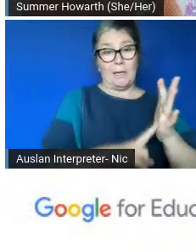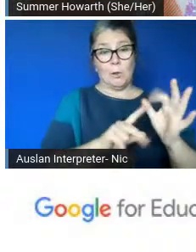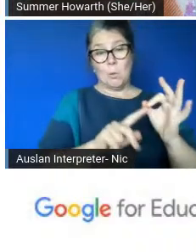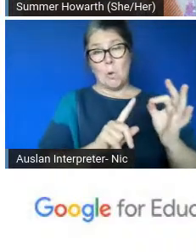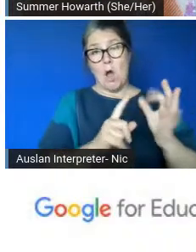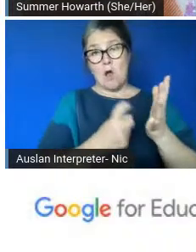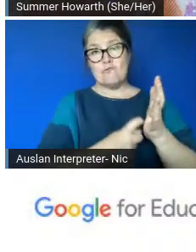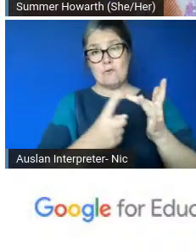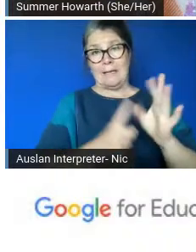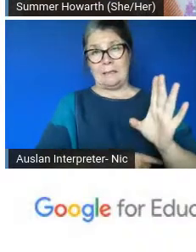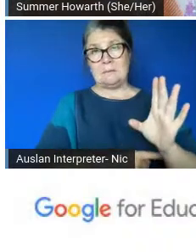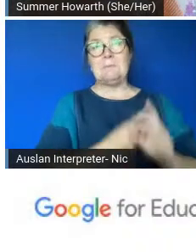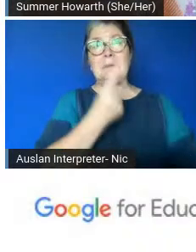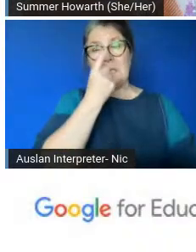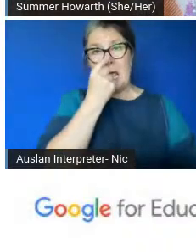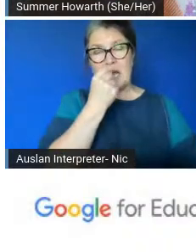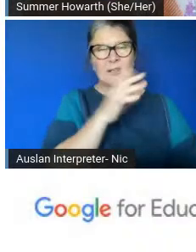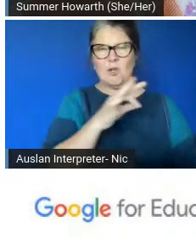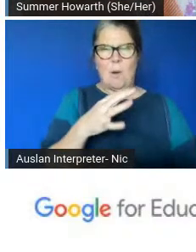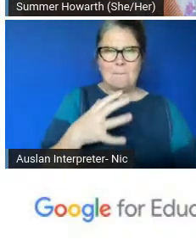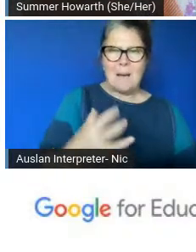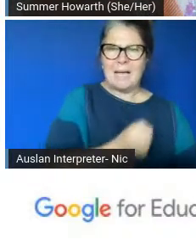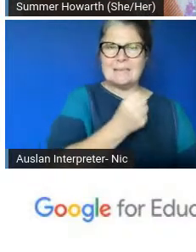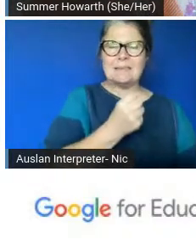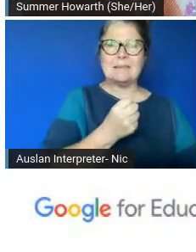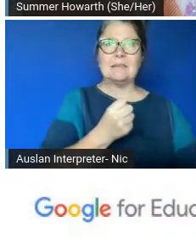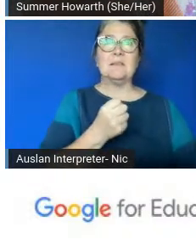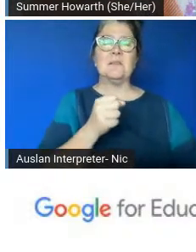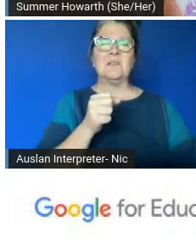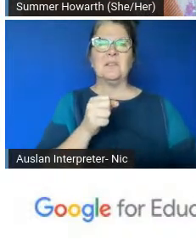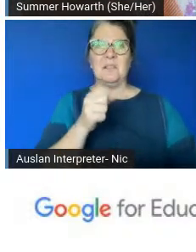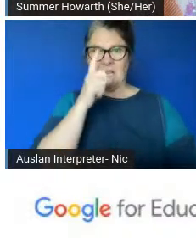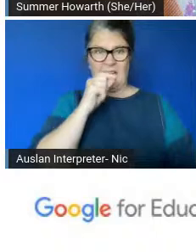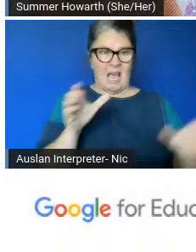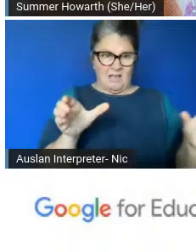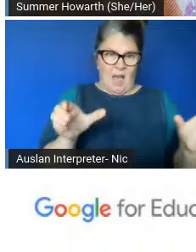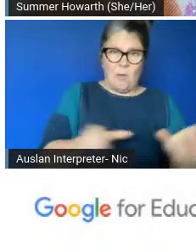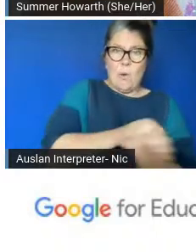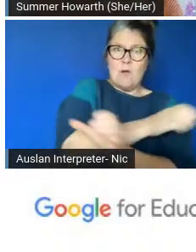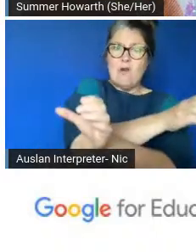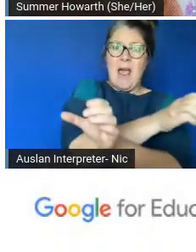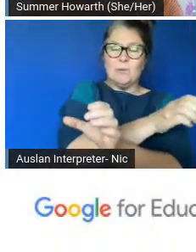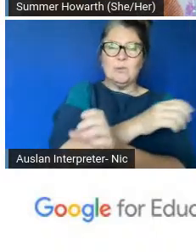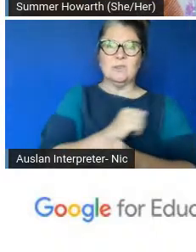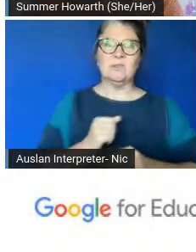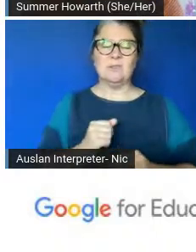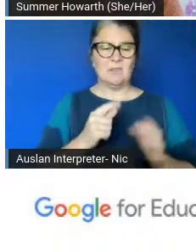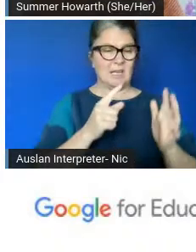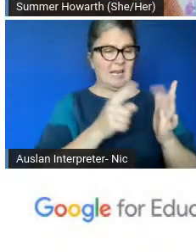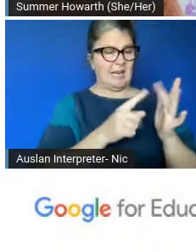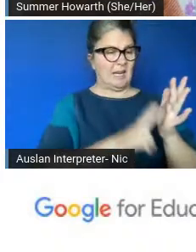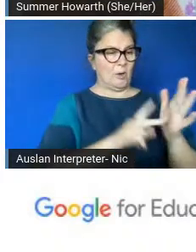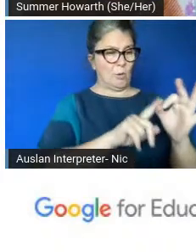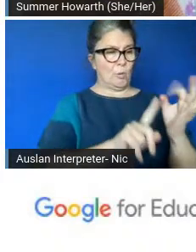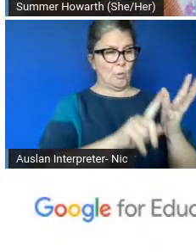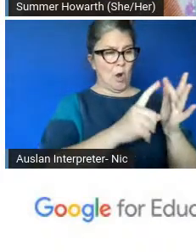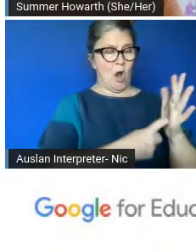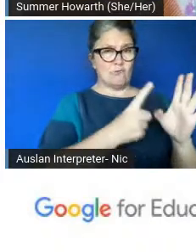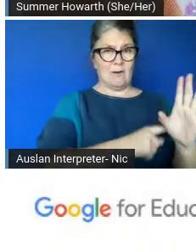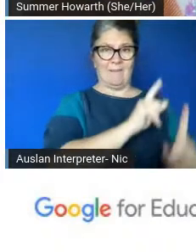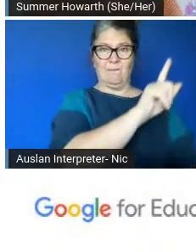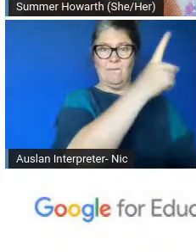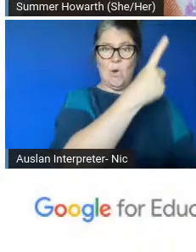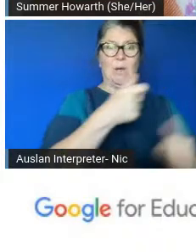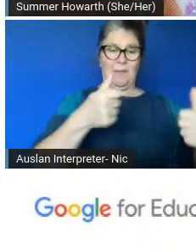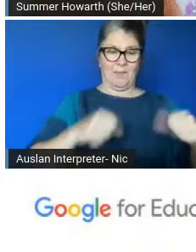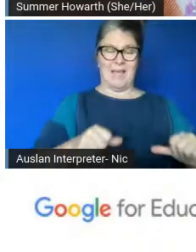and then direct instruction can come in as necessary. And I'm going to show you some examples of that in just a second, actually. Nice.